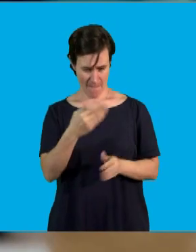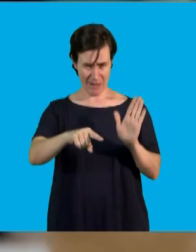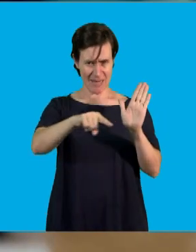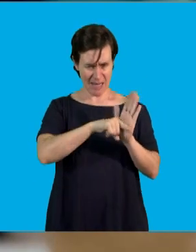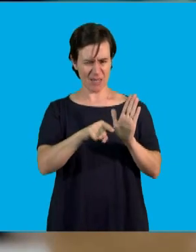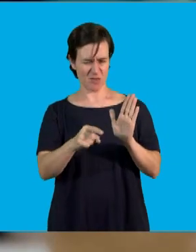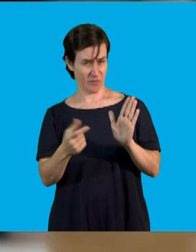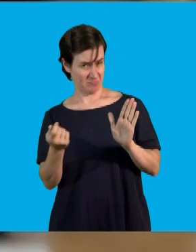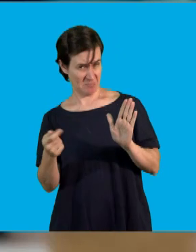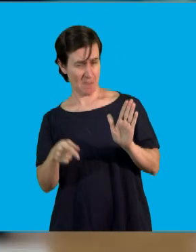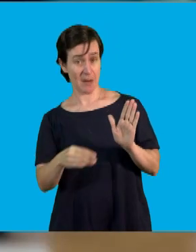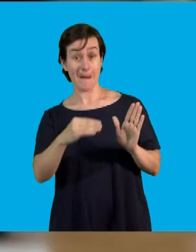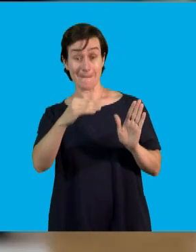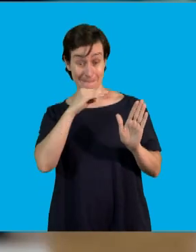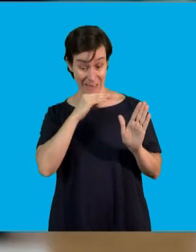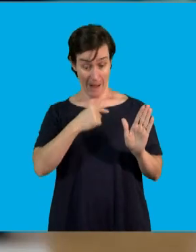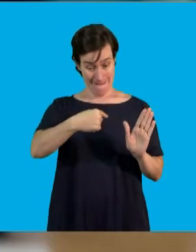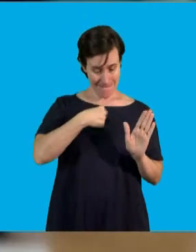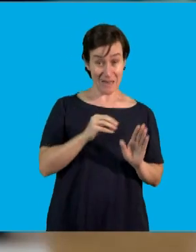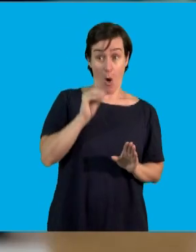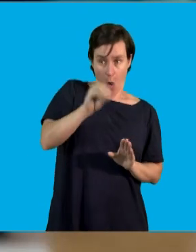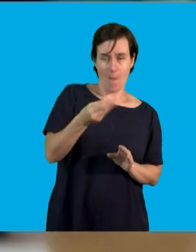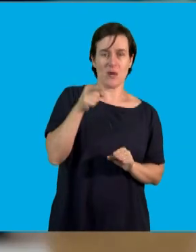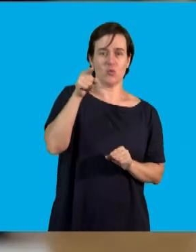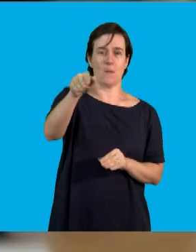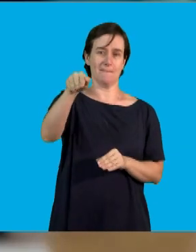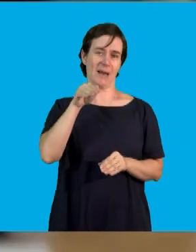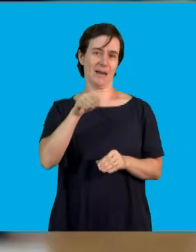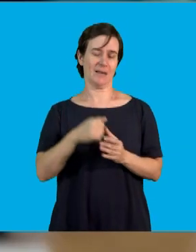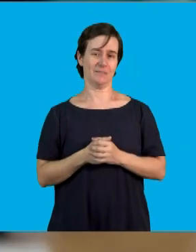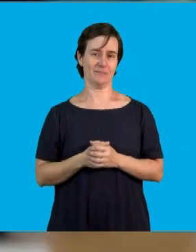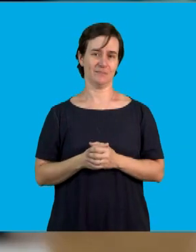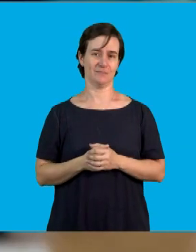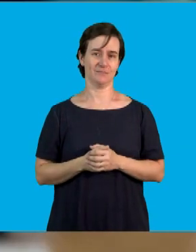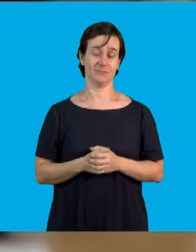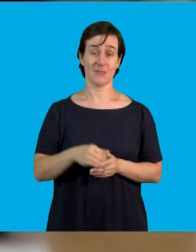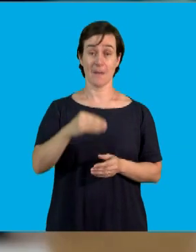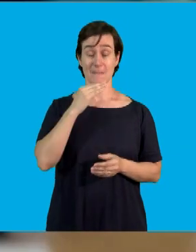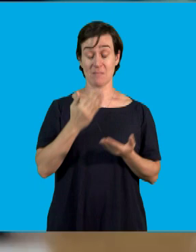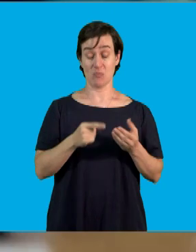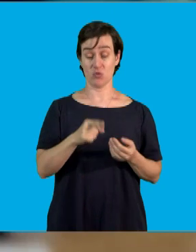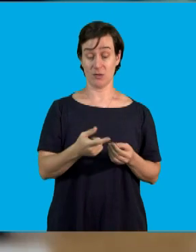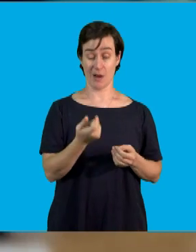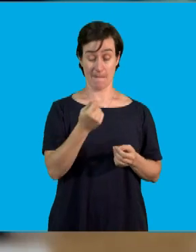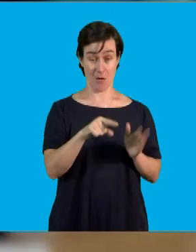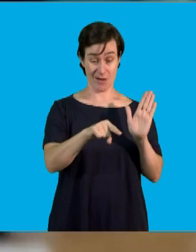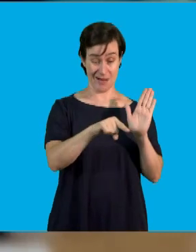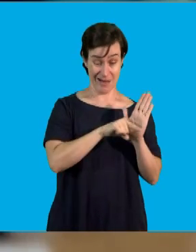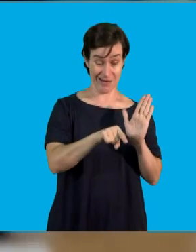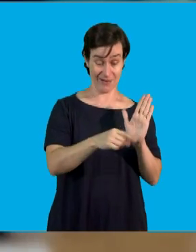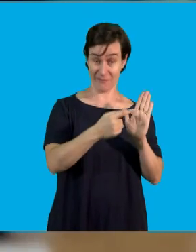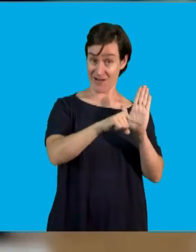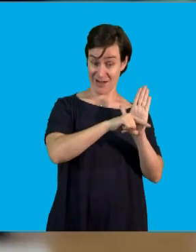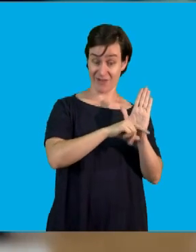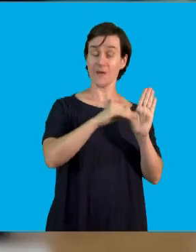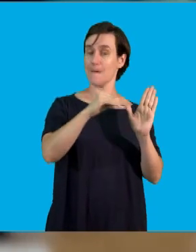negative, it means that you'll be owing the bank. Therefore, next to that amount, there'll be a negative sign. It